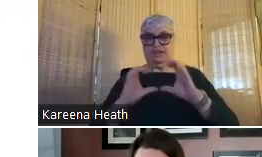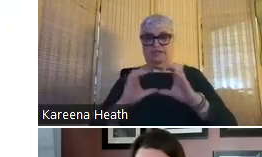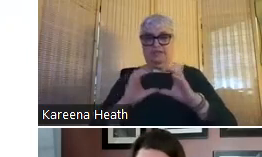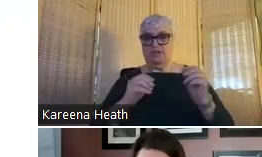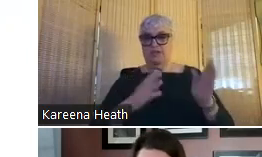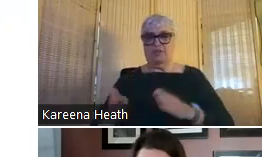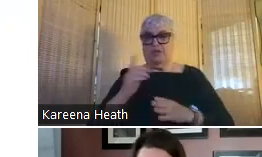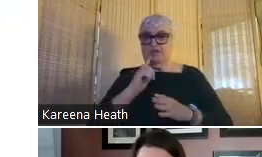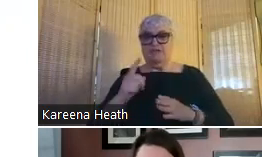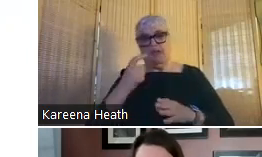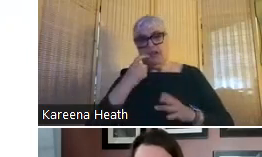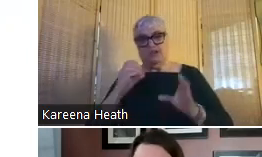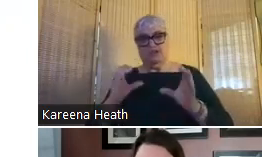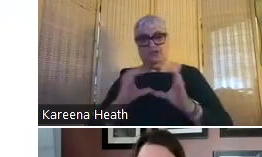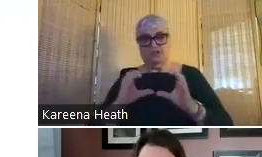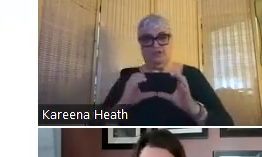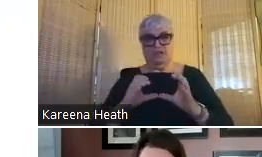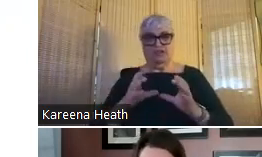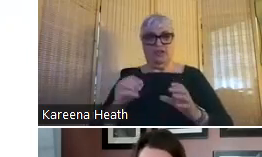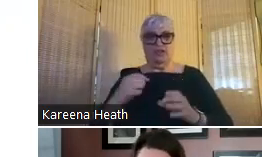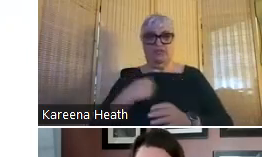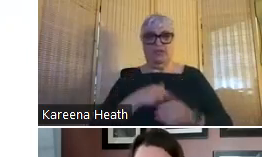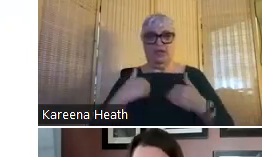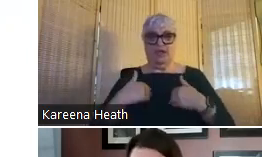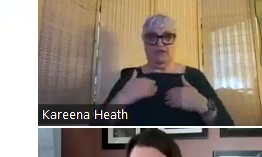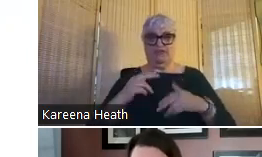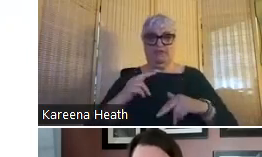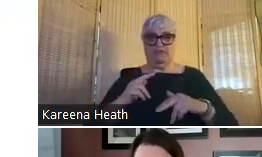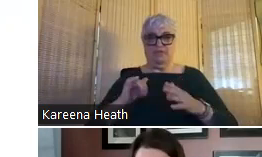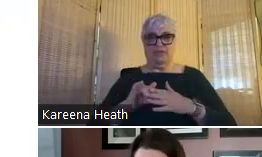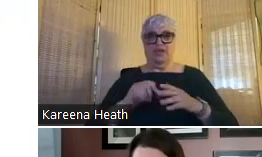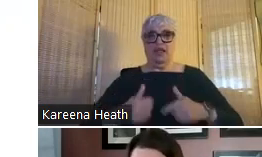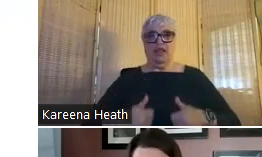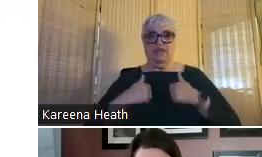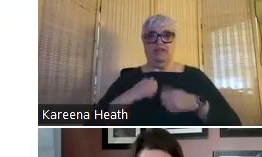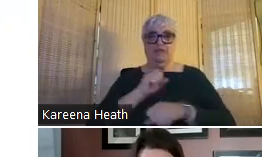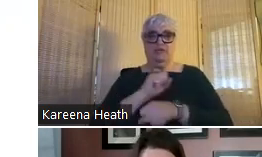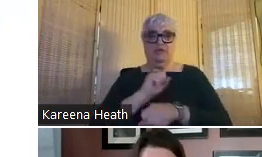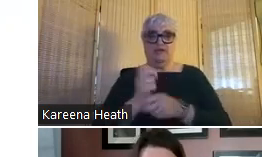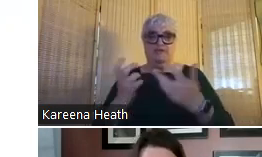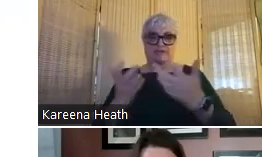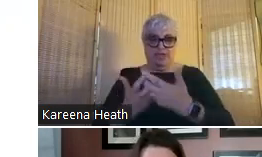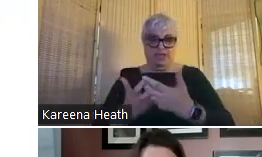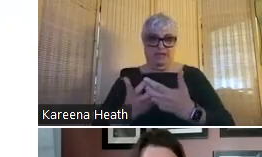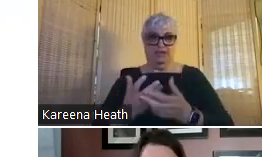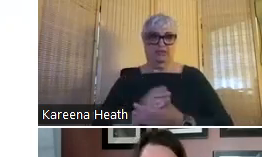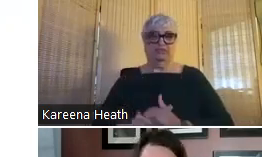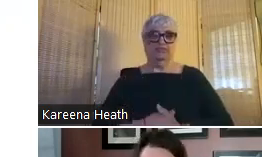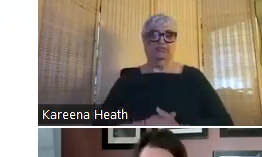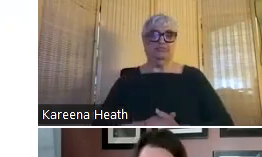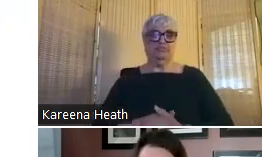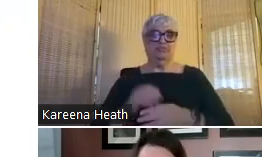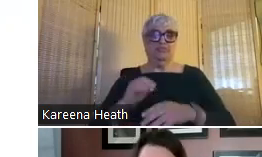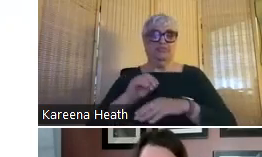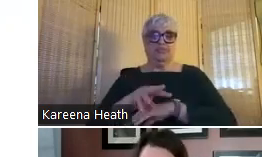addiction certification. And with how we have this structured now, that group living worker will fit into that category. Counselors